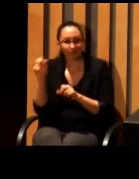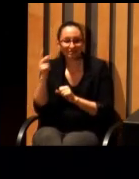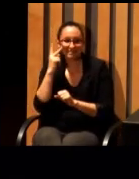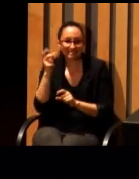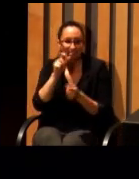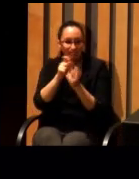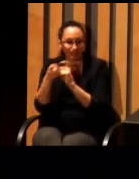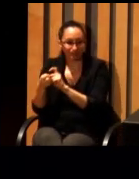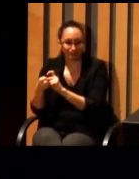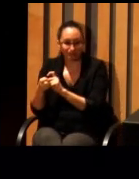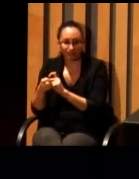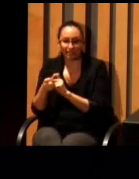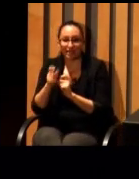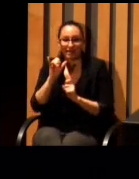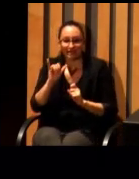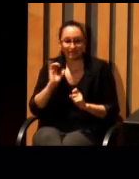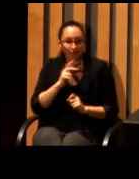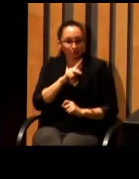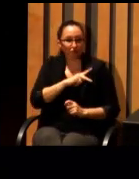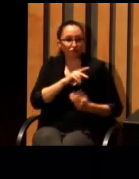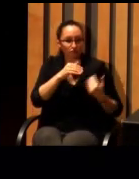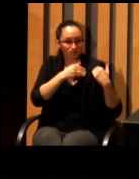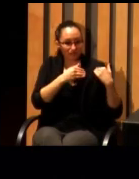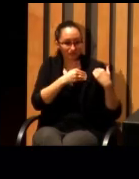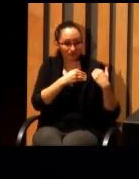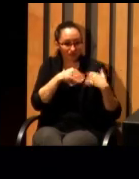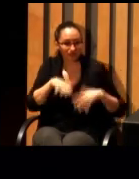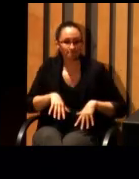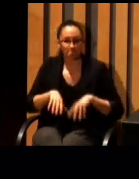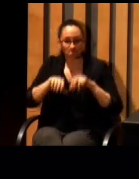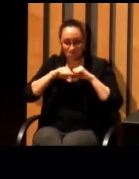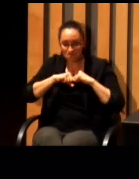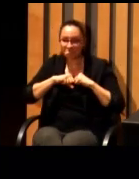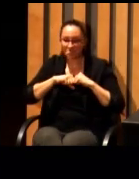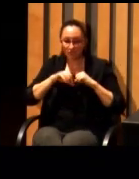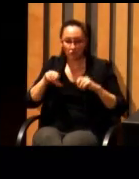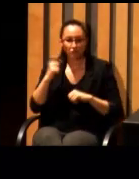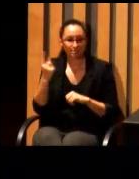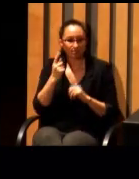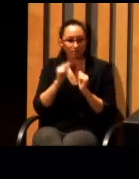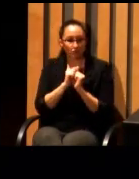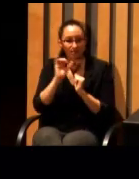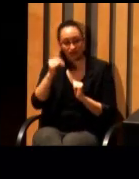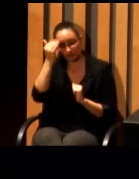that's sort of personal responsibility as well. And I think many of you have done that and I appreciate that.